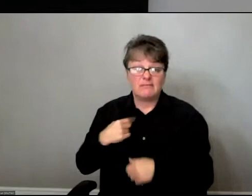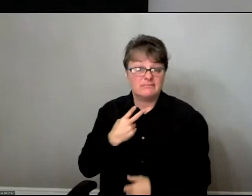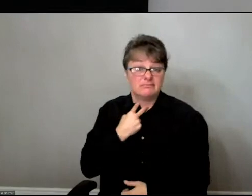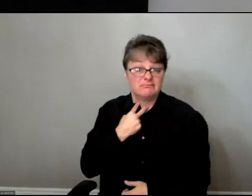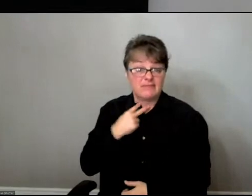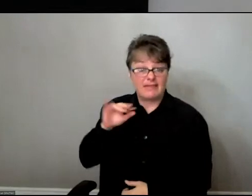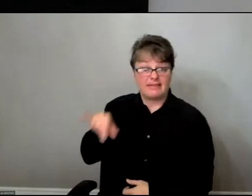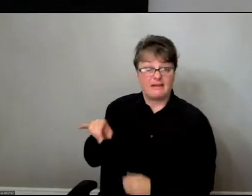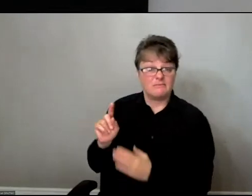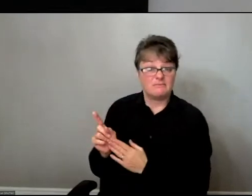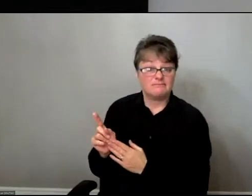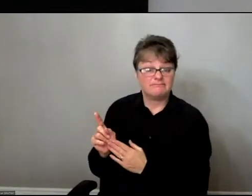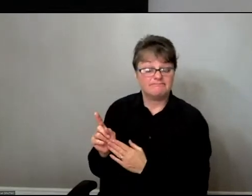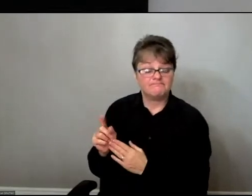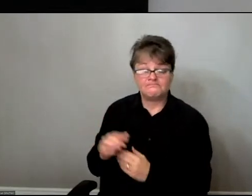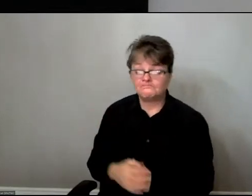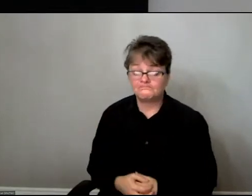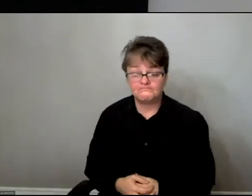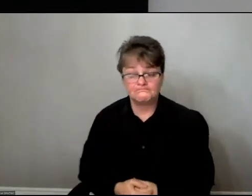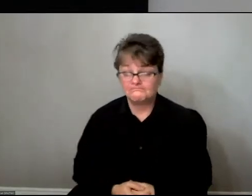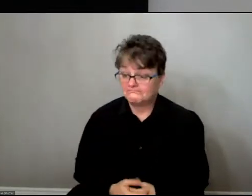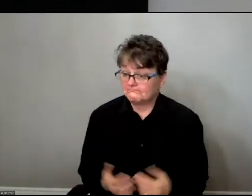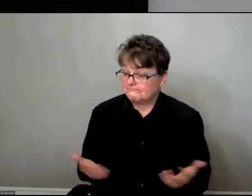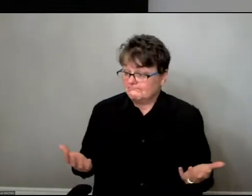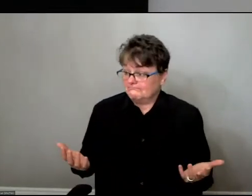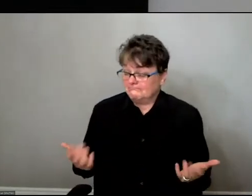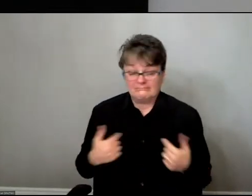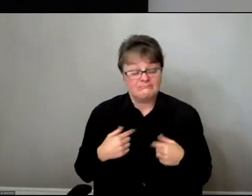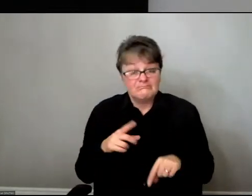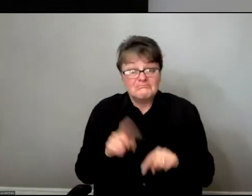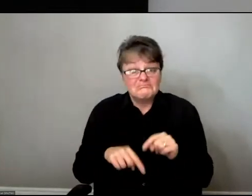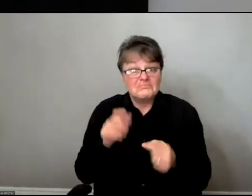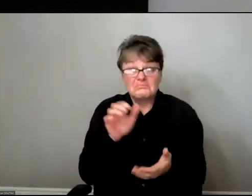I cannot believe I have lived through 8 years.